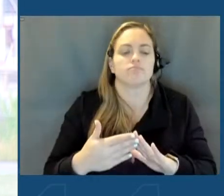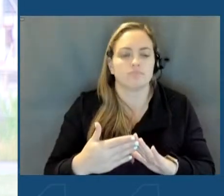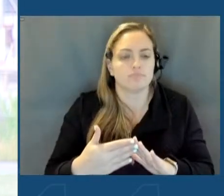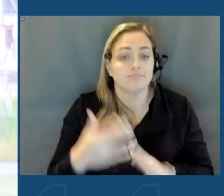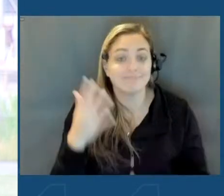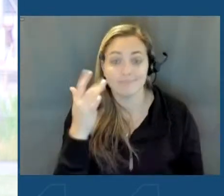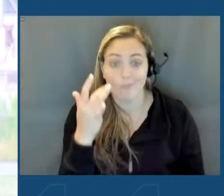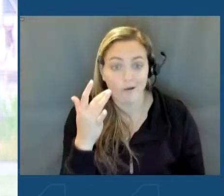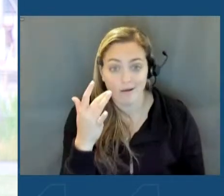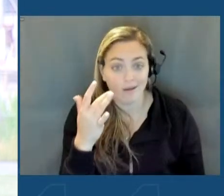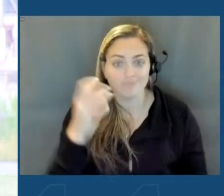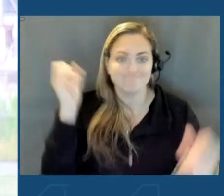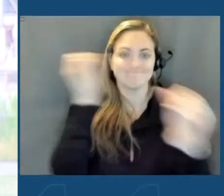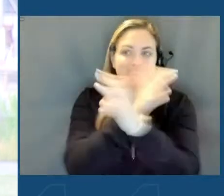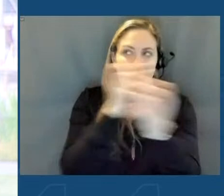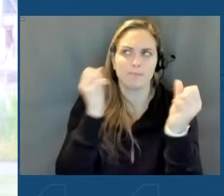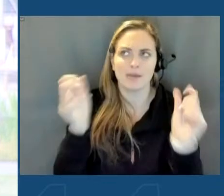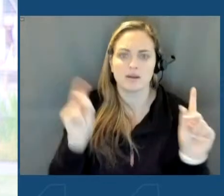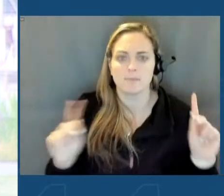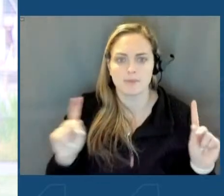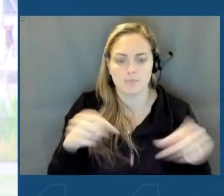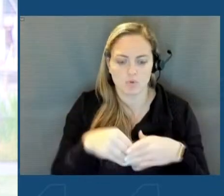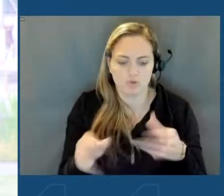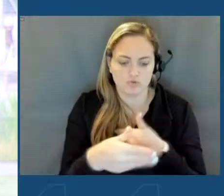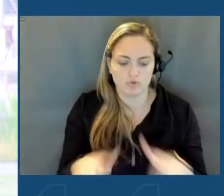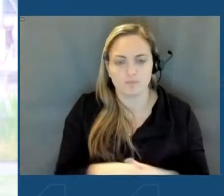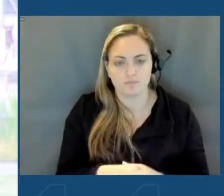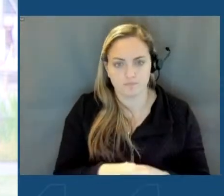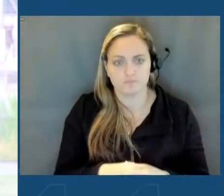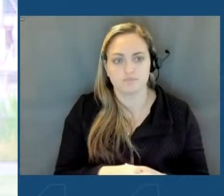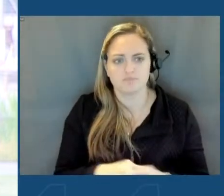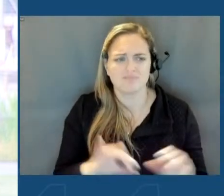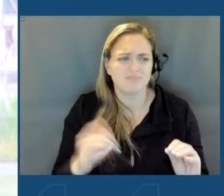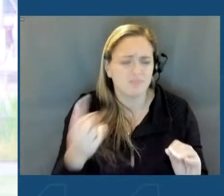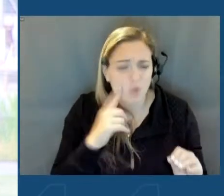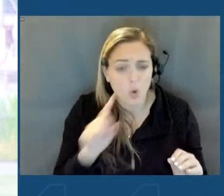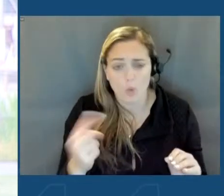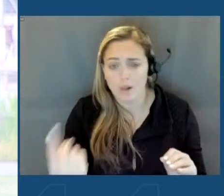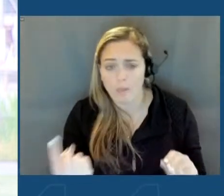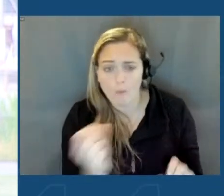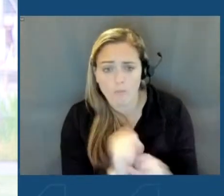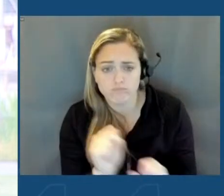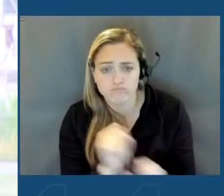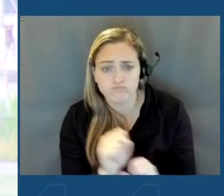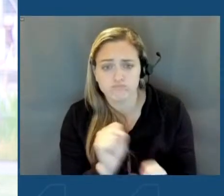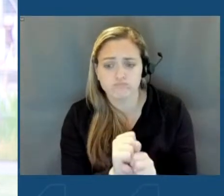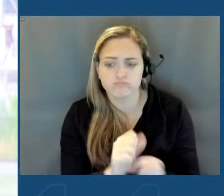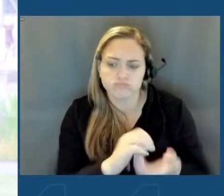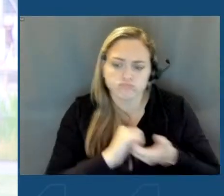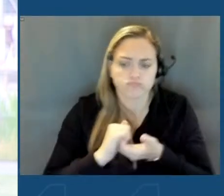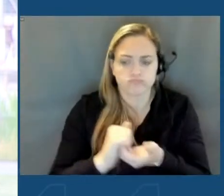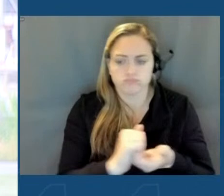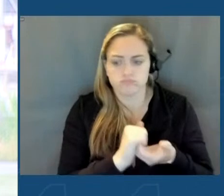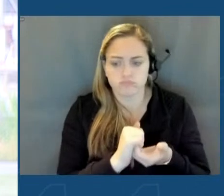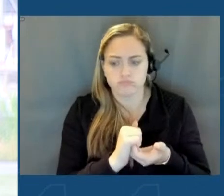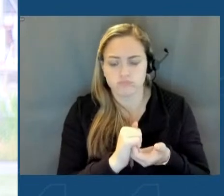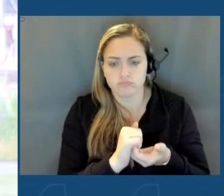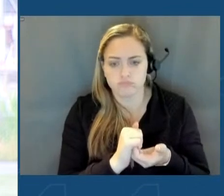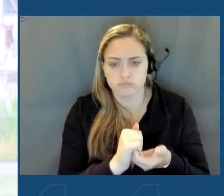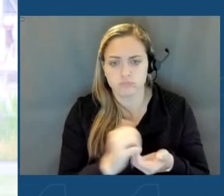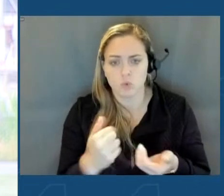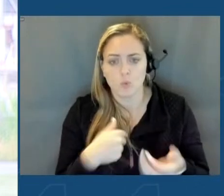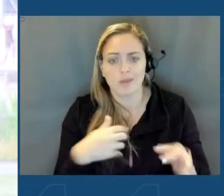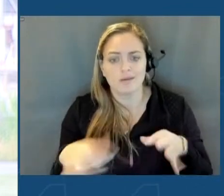because of the vision of so many people in this room, because nobody does it alone. we do it collaboratively. We define